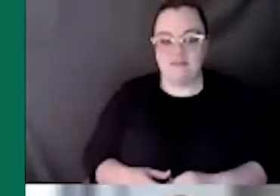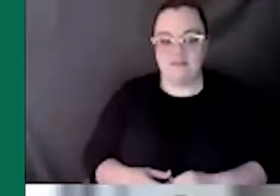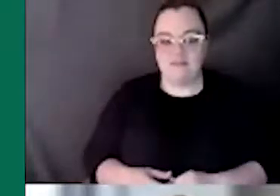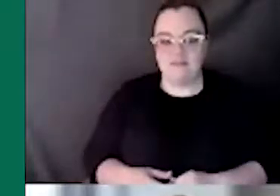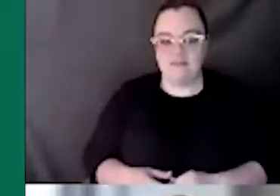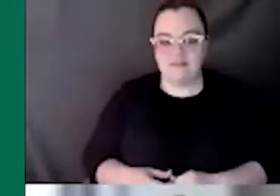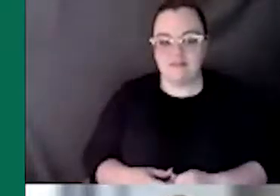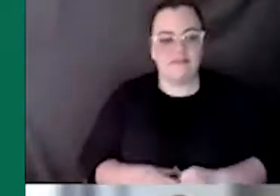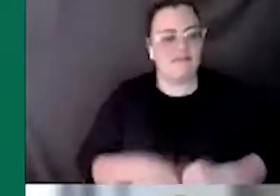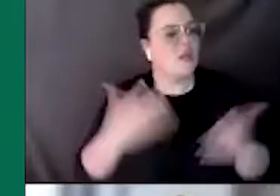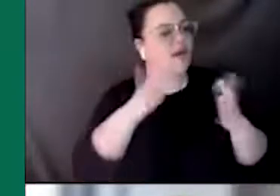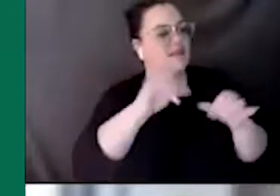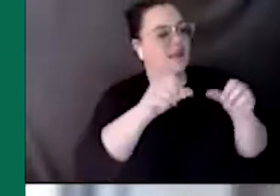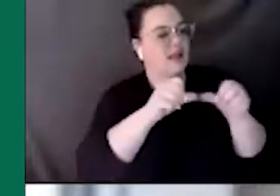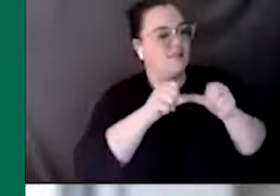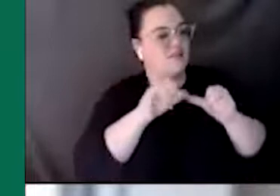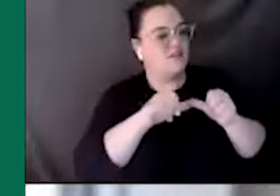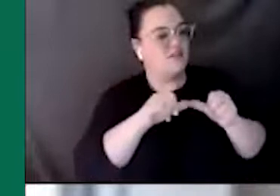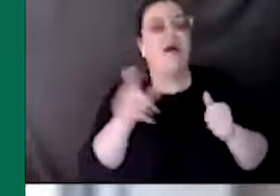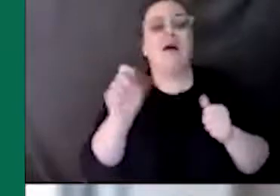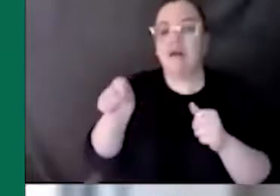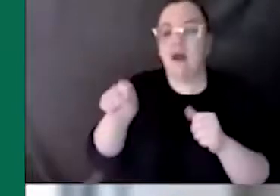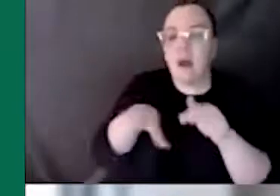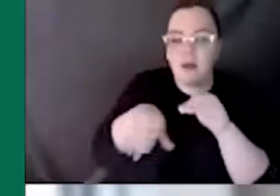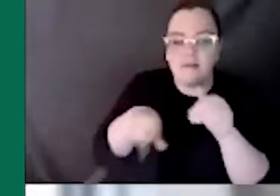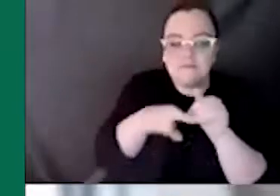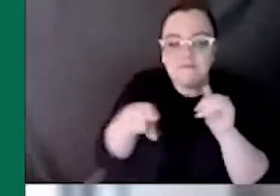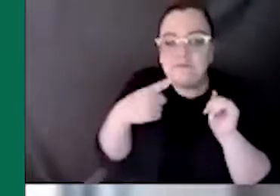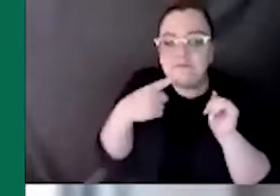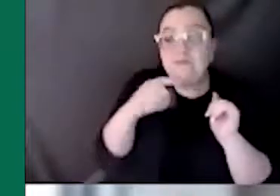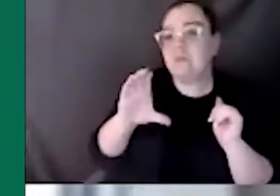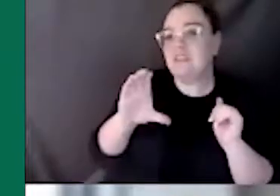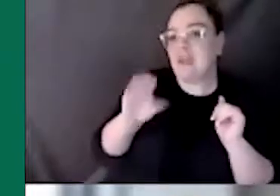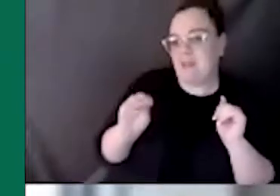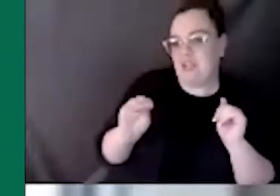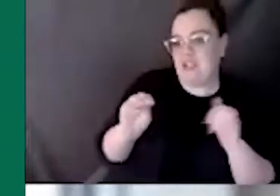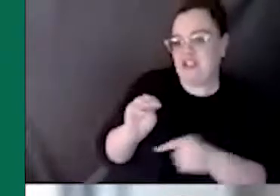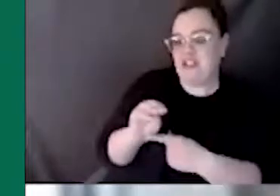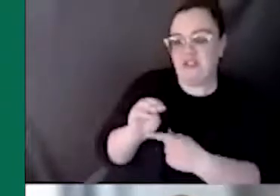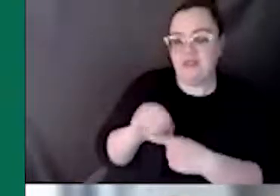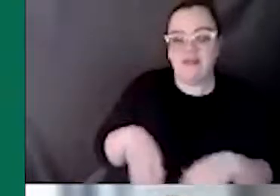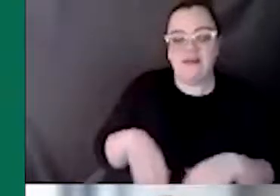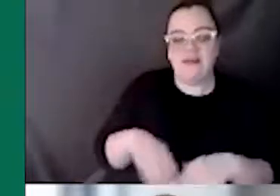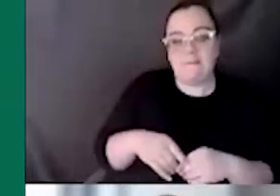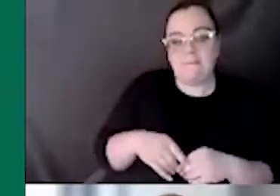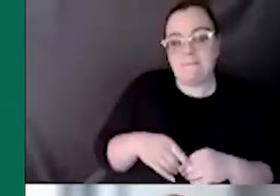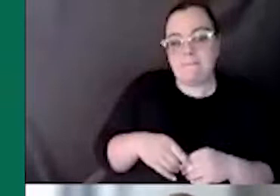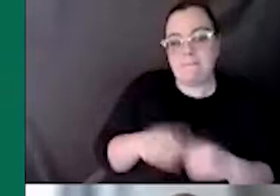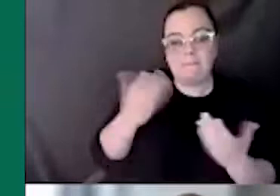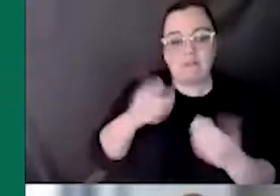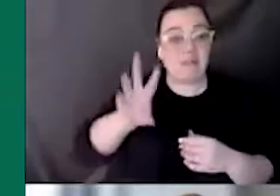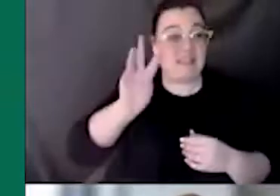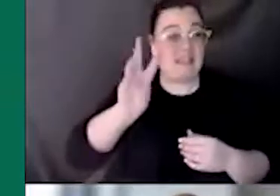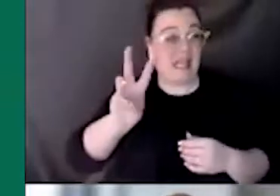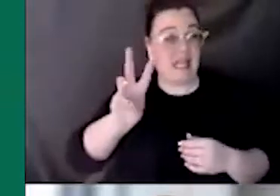the dimensions of that movement? Yeah, on the bottom here, that's in centimeters. So you're looking at about 6 centimeters from